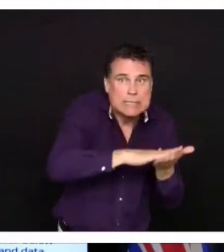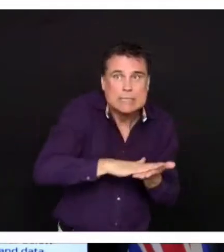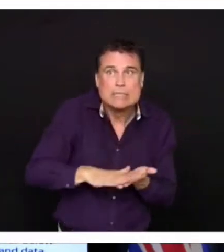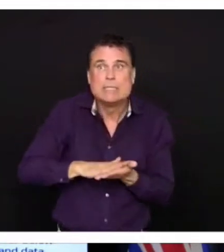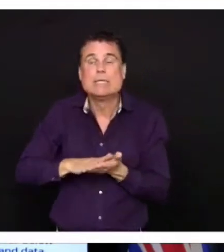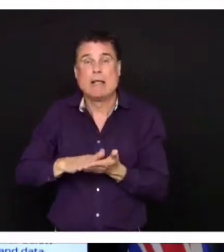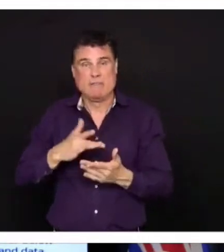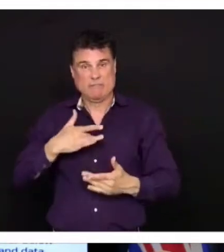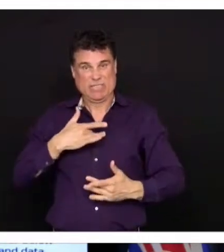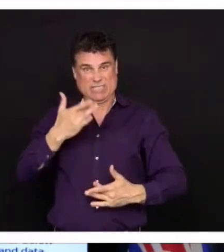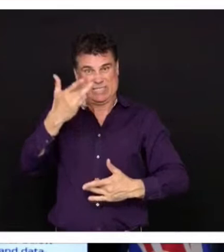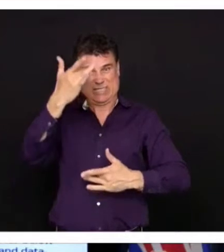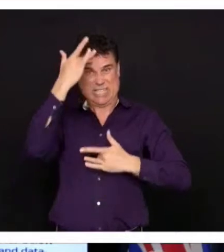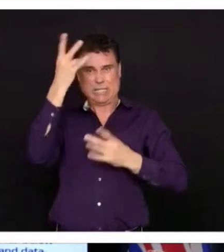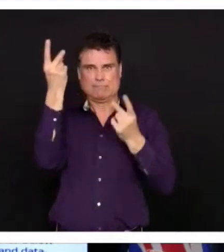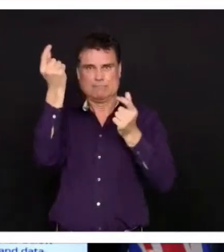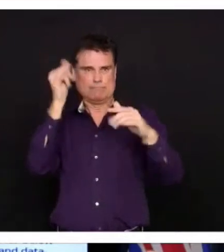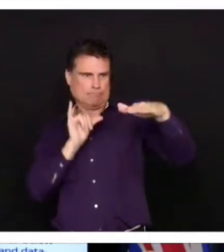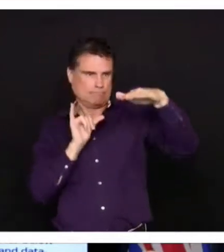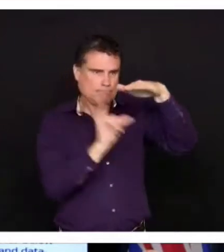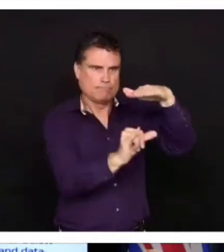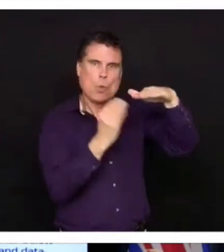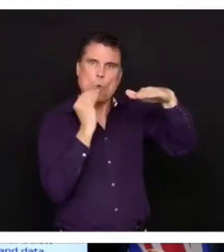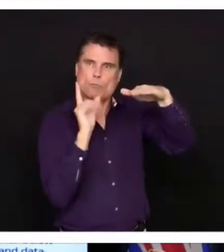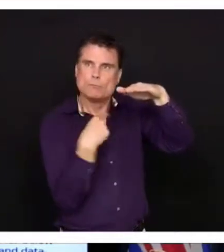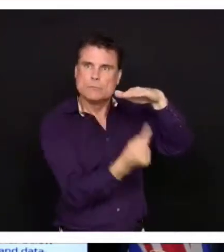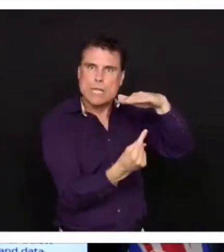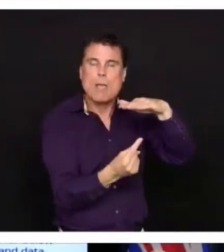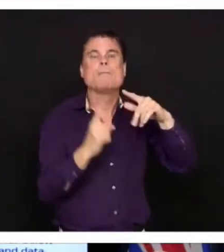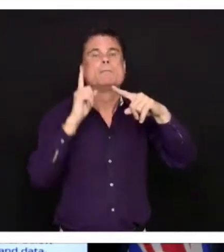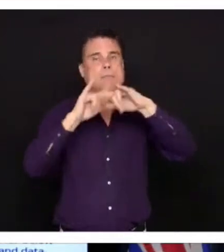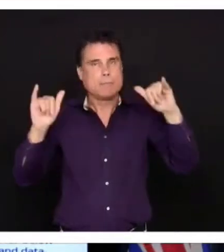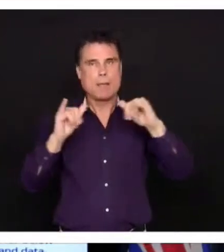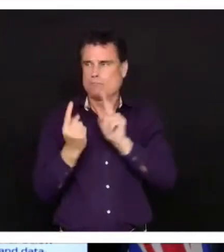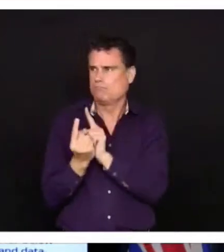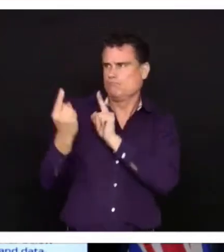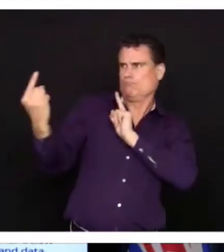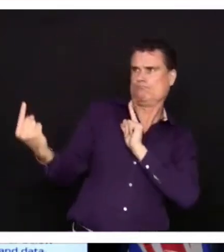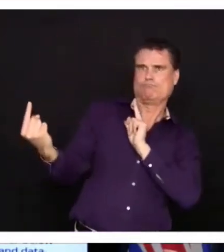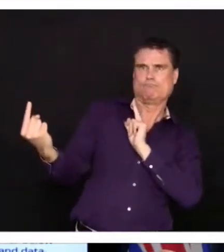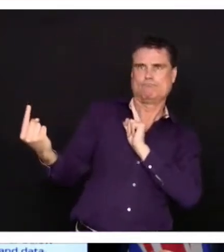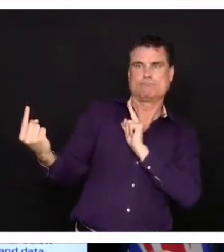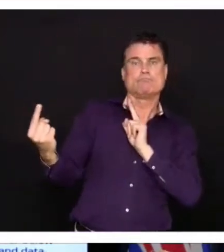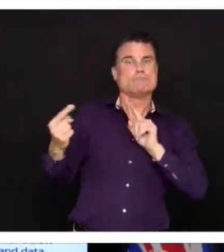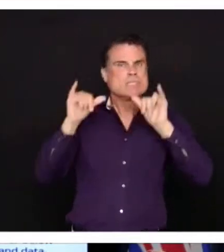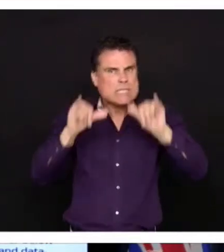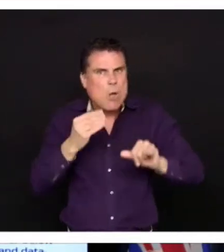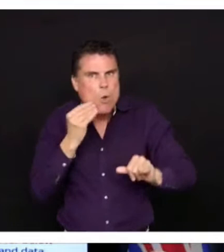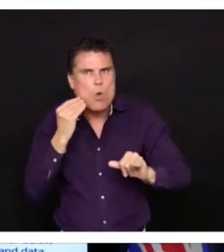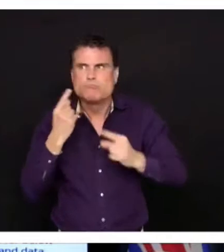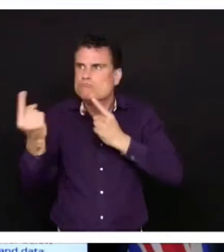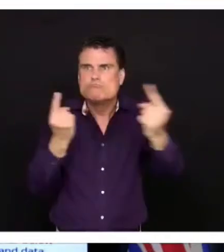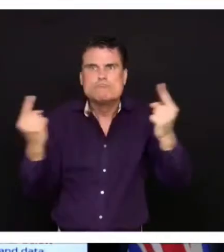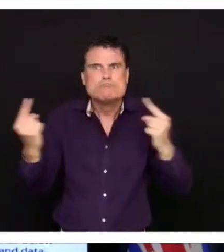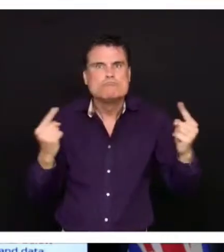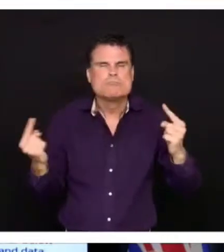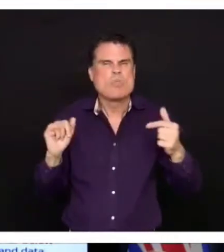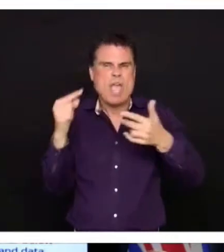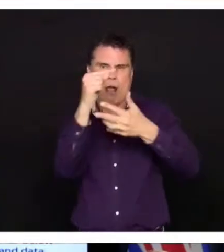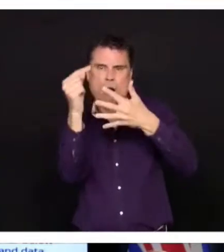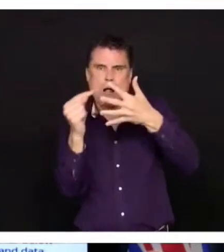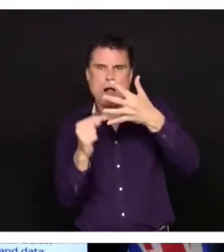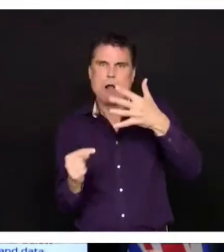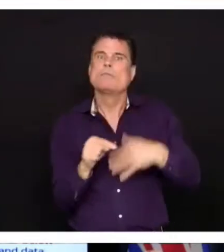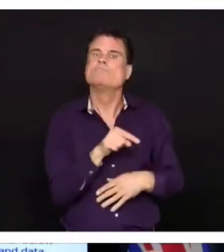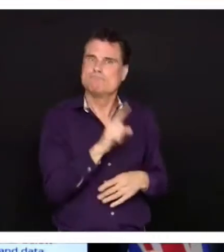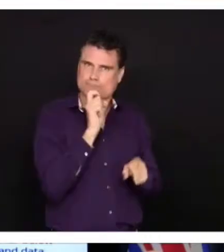BC. This slowdown is due to our public health actions. It's not due to what we call in epidemiology herd